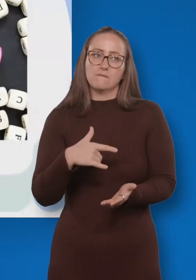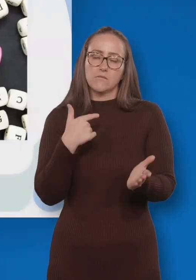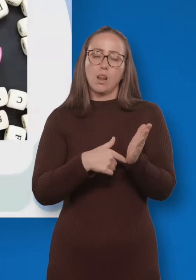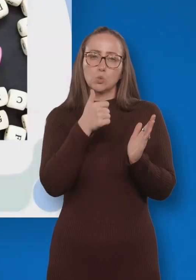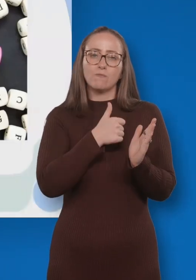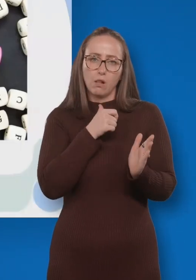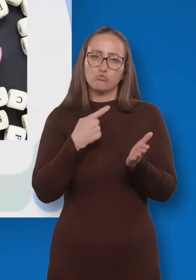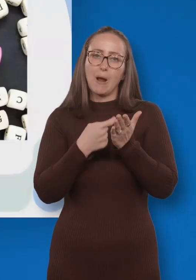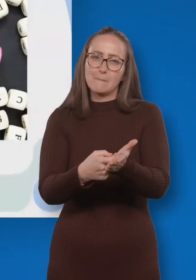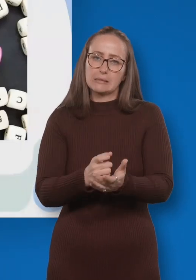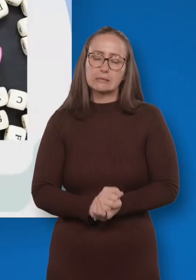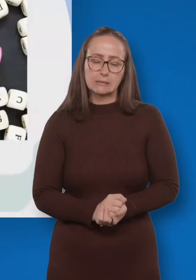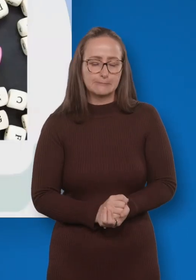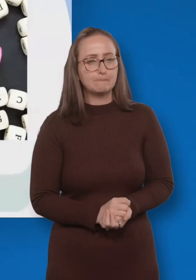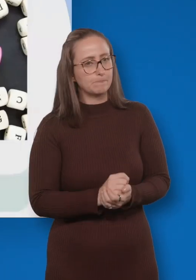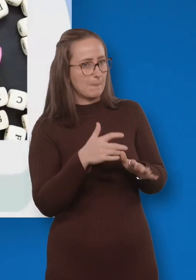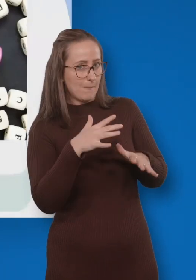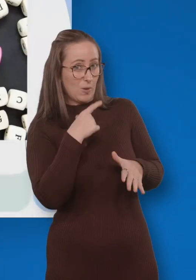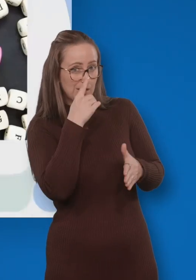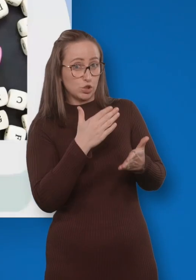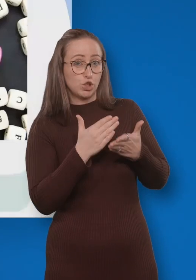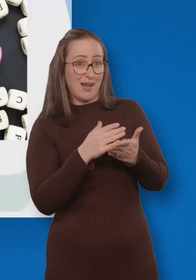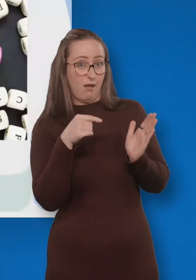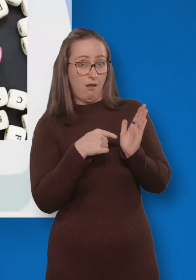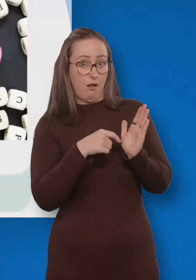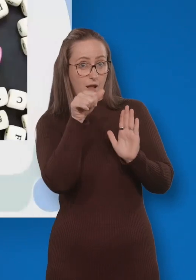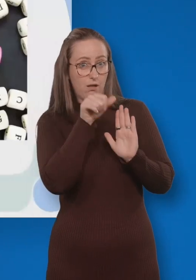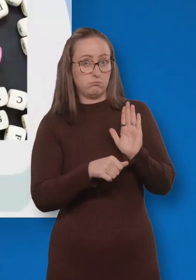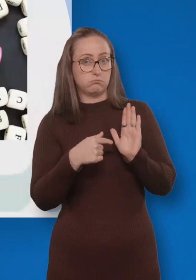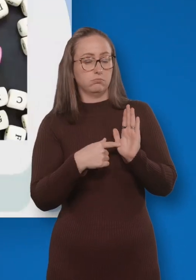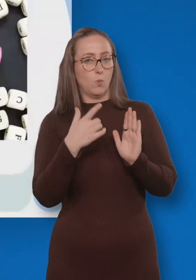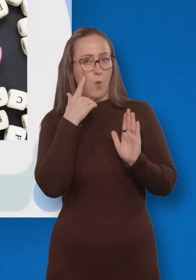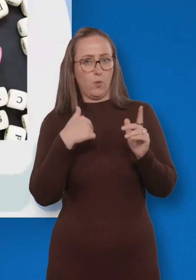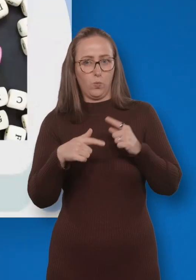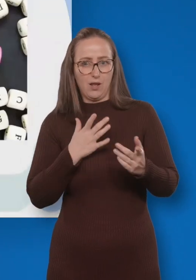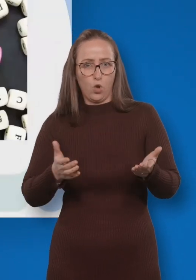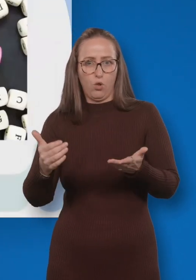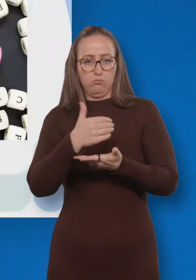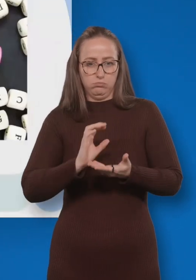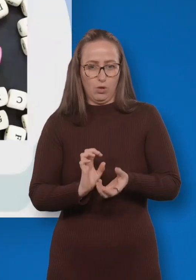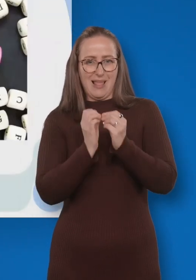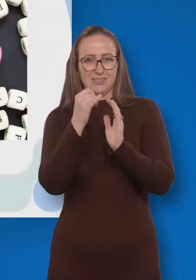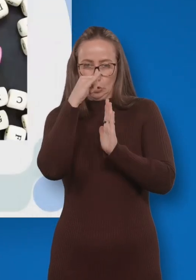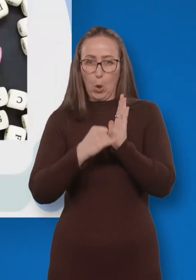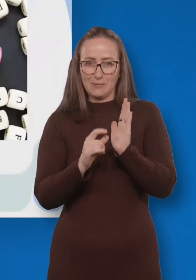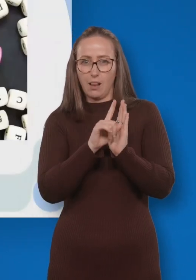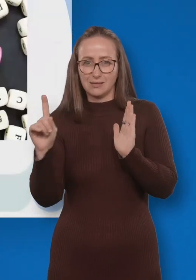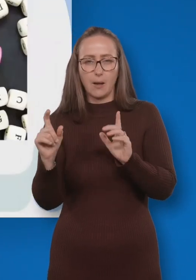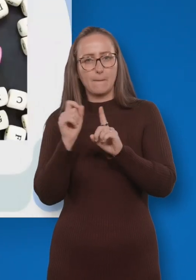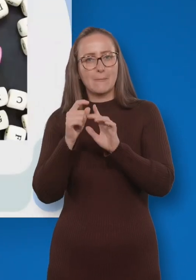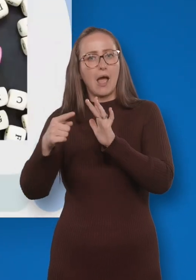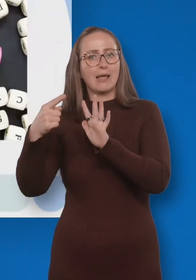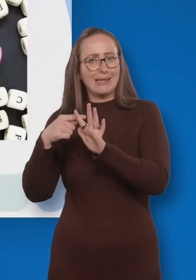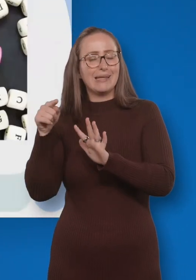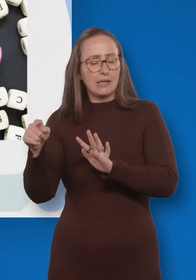would recommend to you. Perhaps we can share those when we collate that document. And since you mentioned